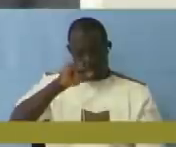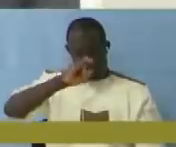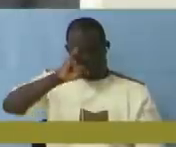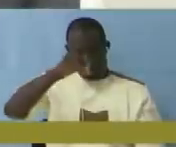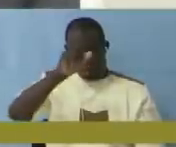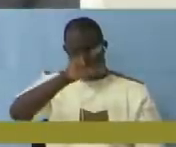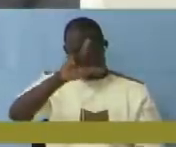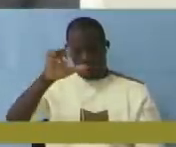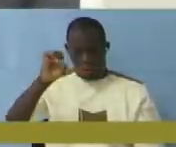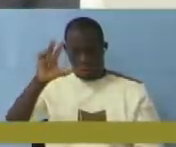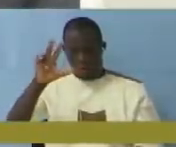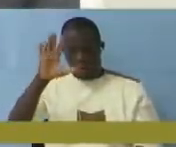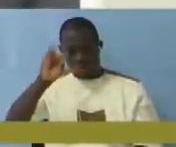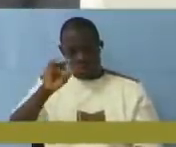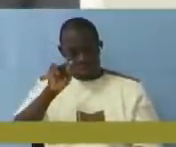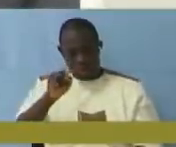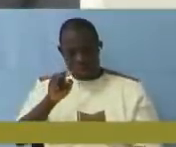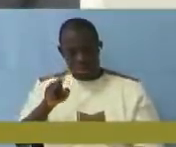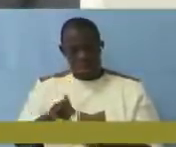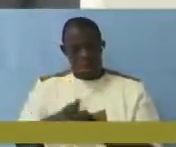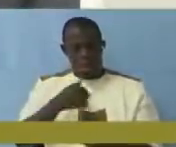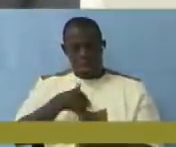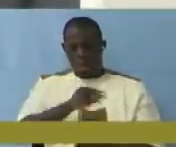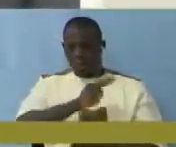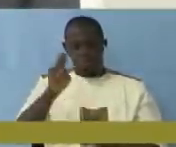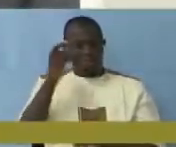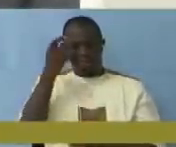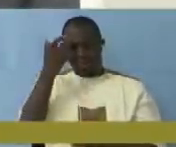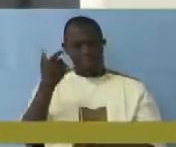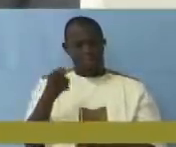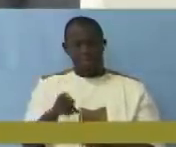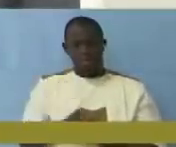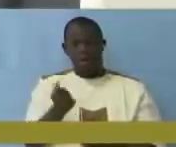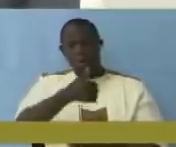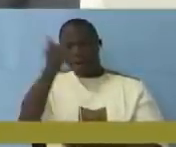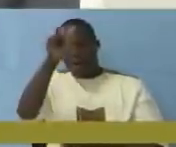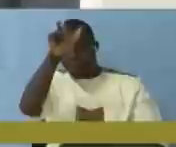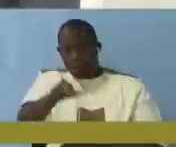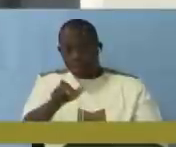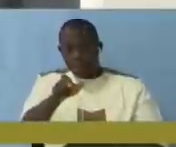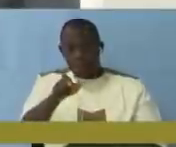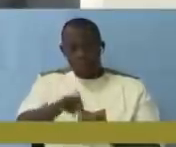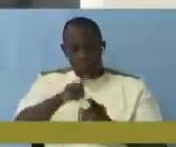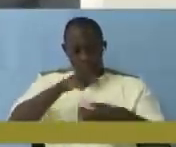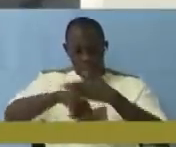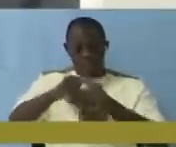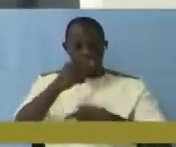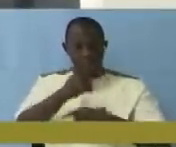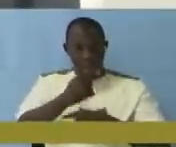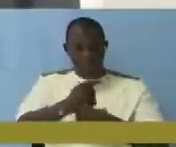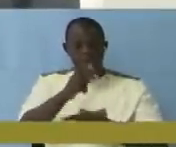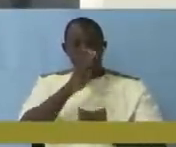I don't think there would be another person like him in the Gambia who could again guess the same thing.